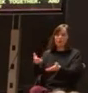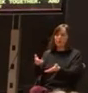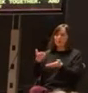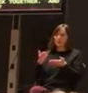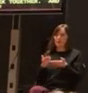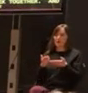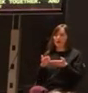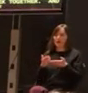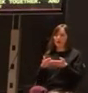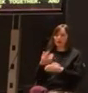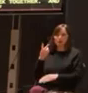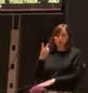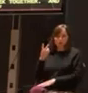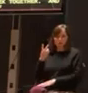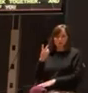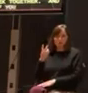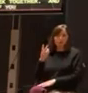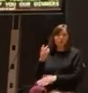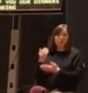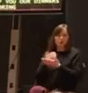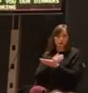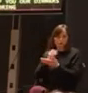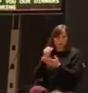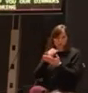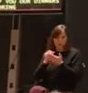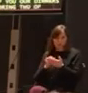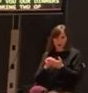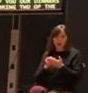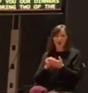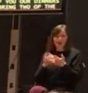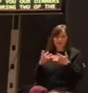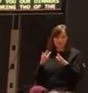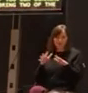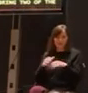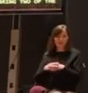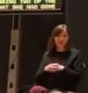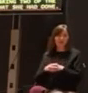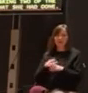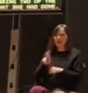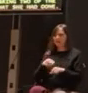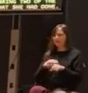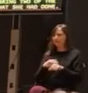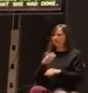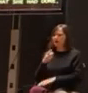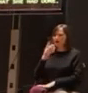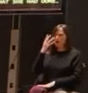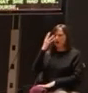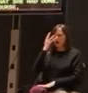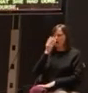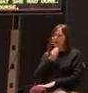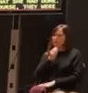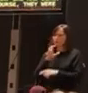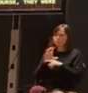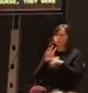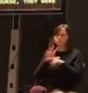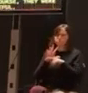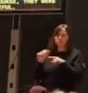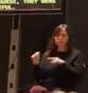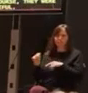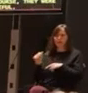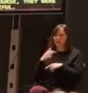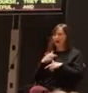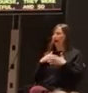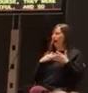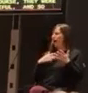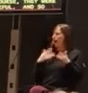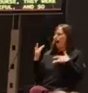bring two of the drawings that she had done, and of course, they were just beautiful. And so we'd say, oh,